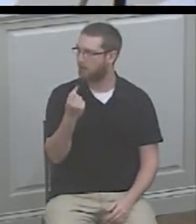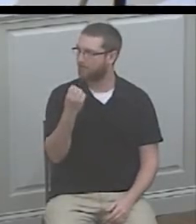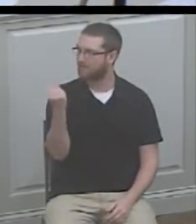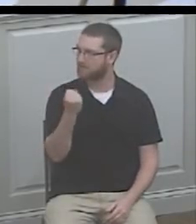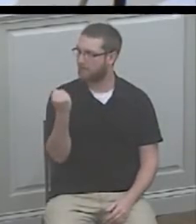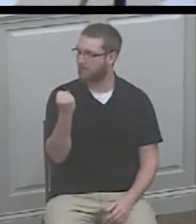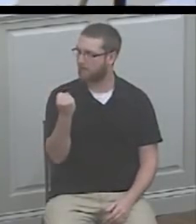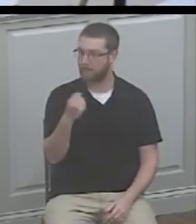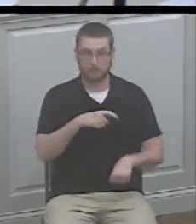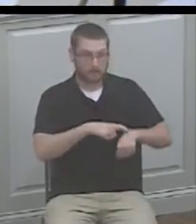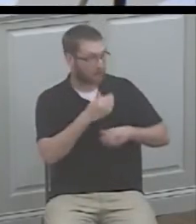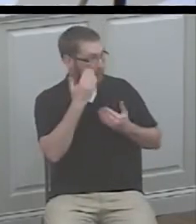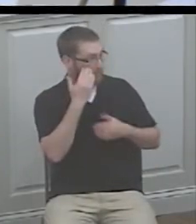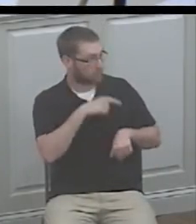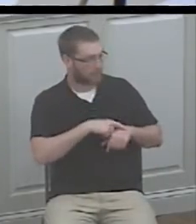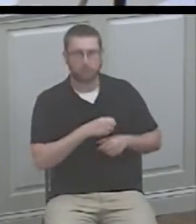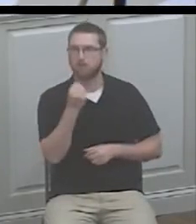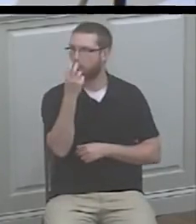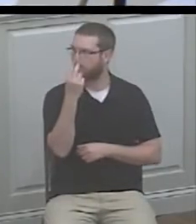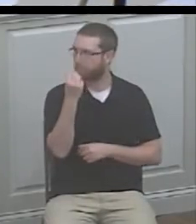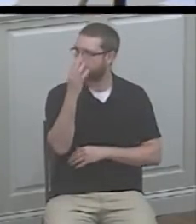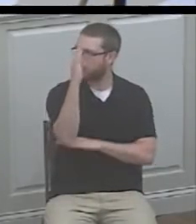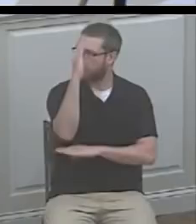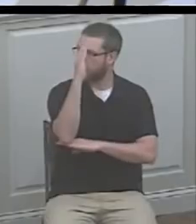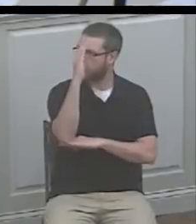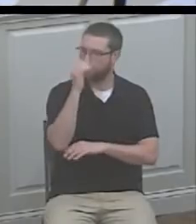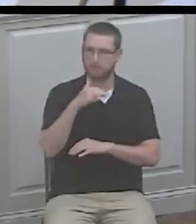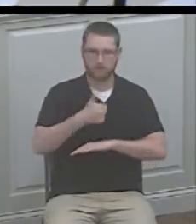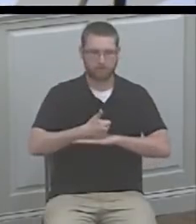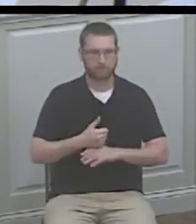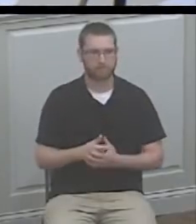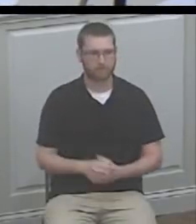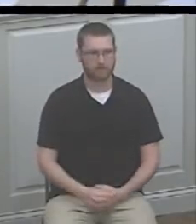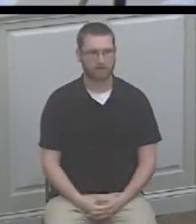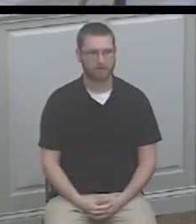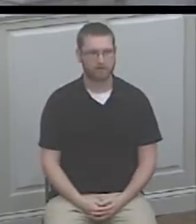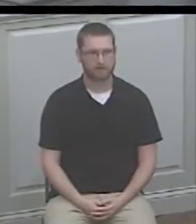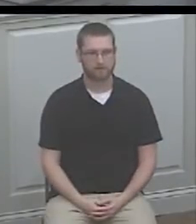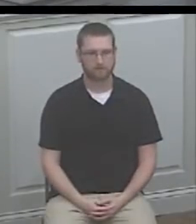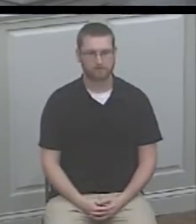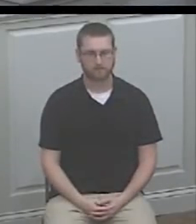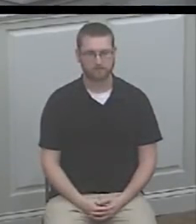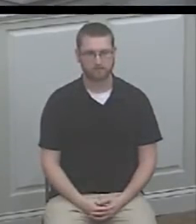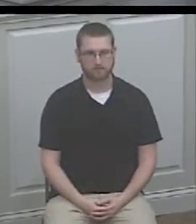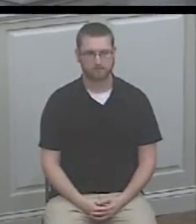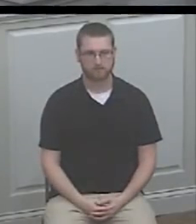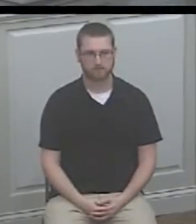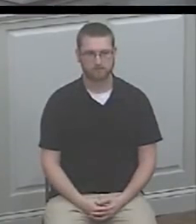11th. But we don't have a time. 12 noon. Sorry. Okay, thank you.